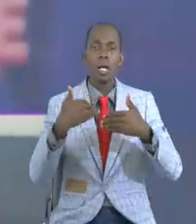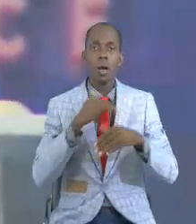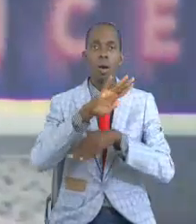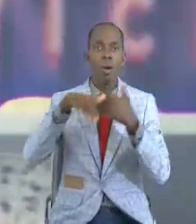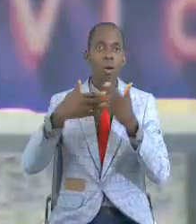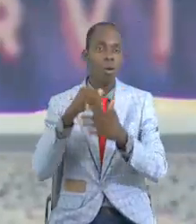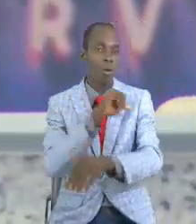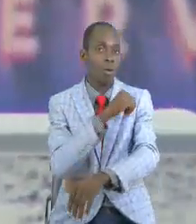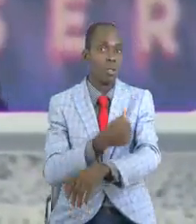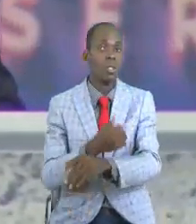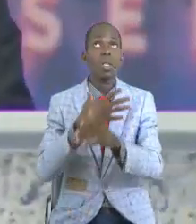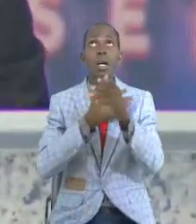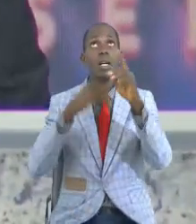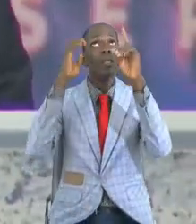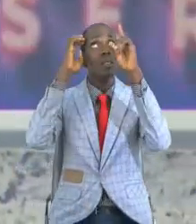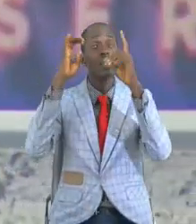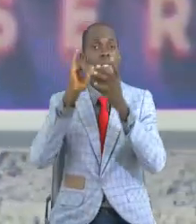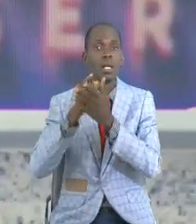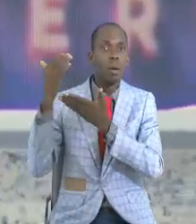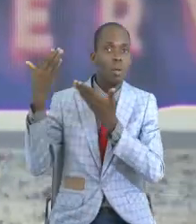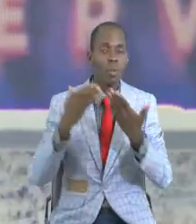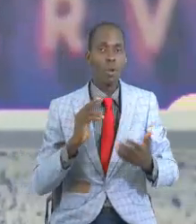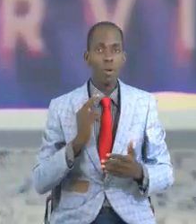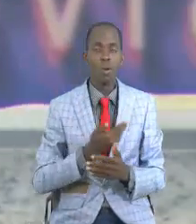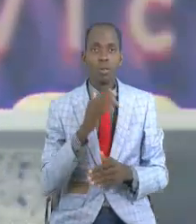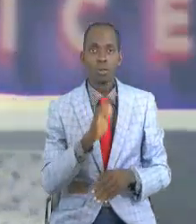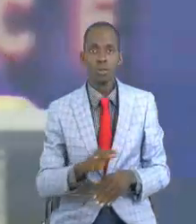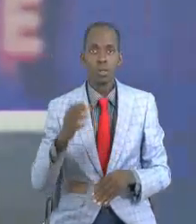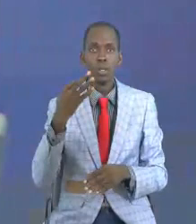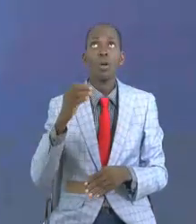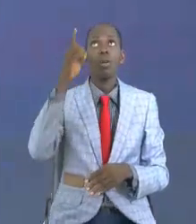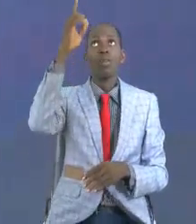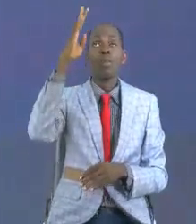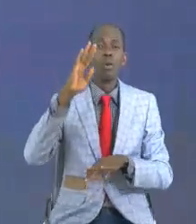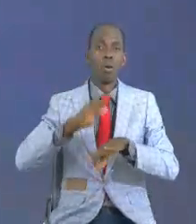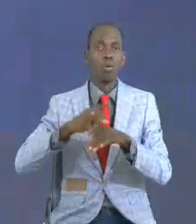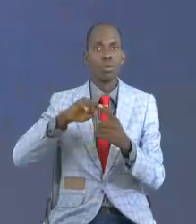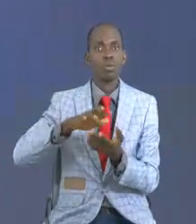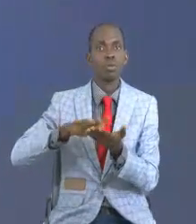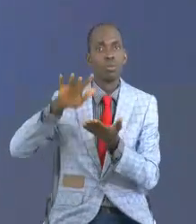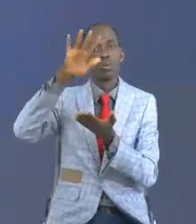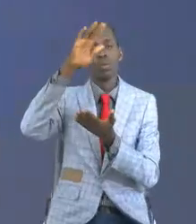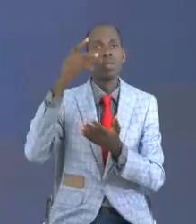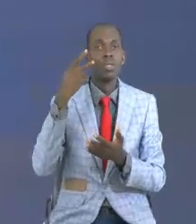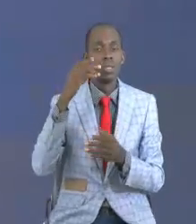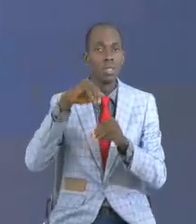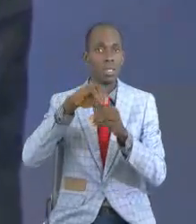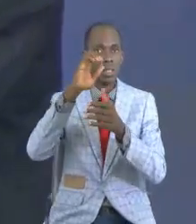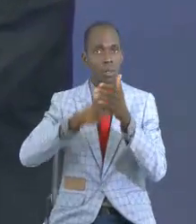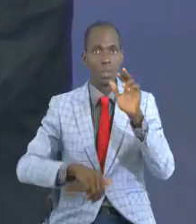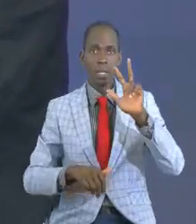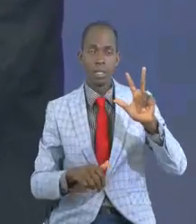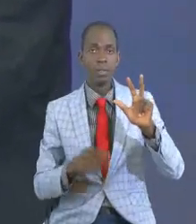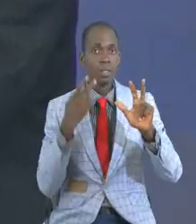he that brings us, children of God, unto glory. We've seen chapter 3, and we've seen that we